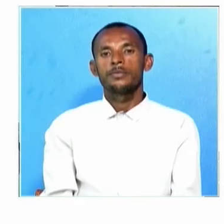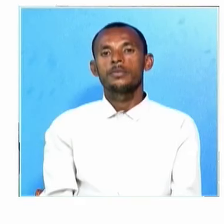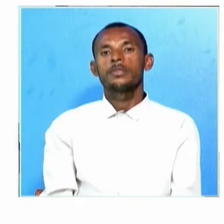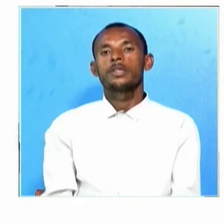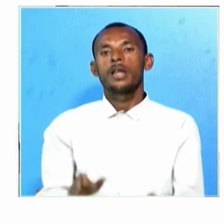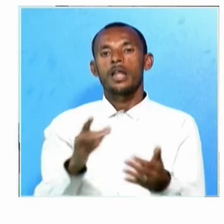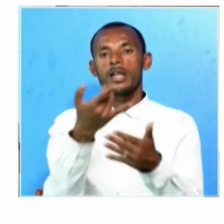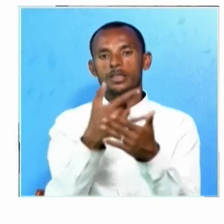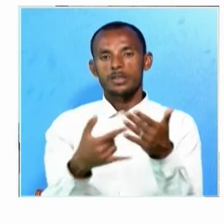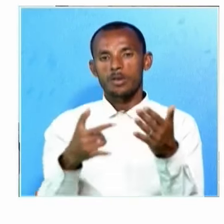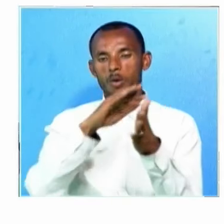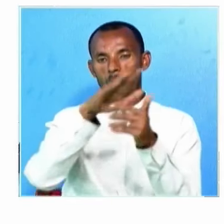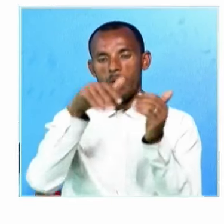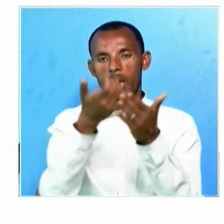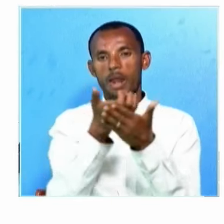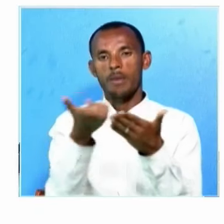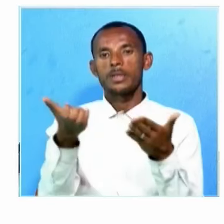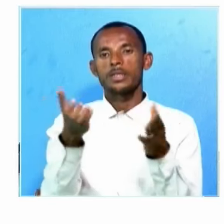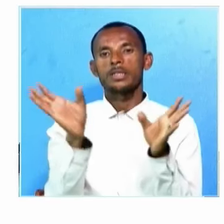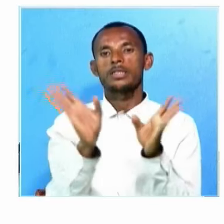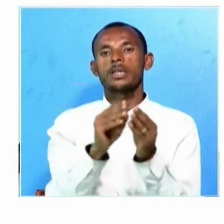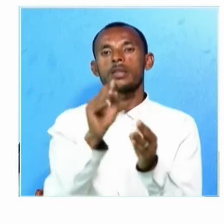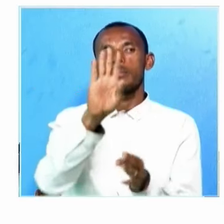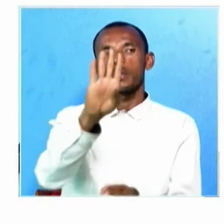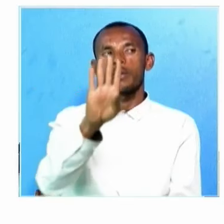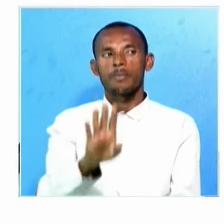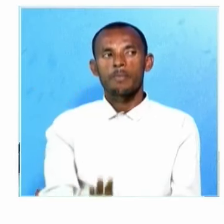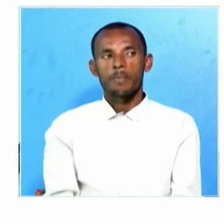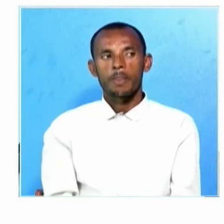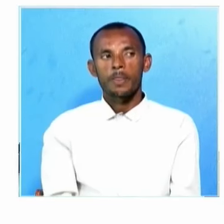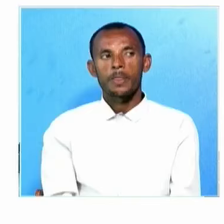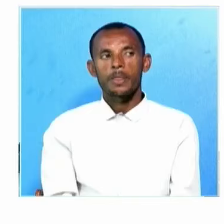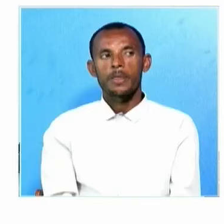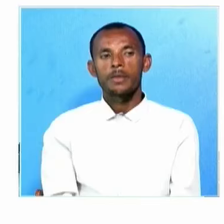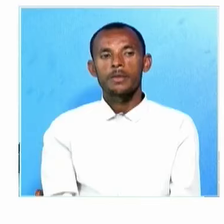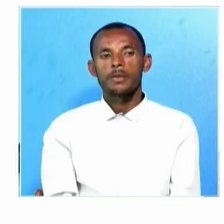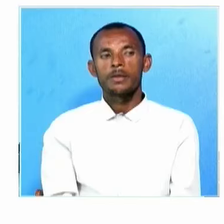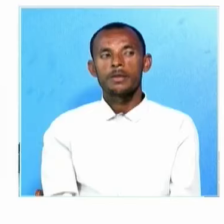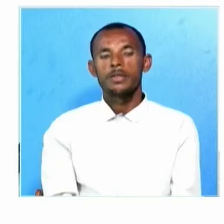all elements of set B. List